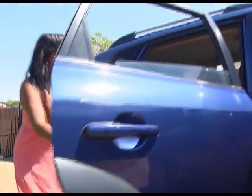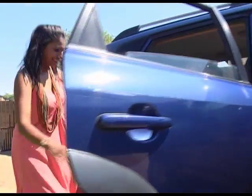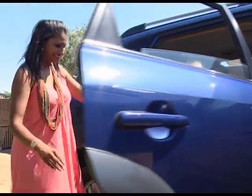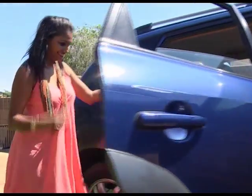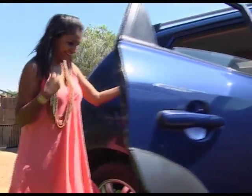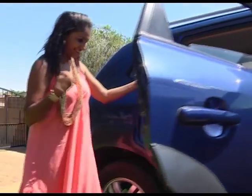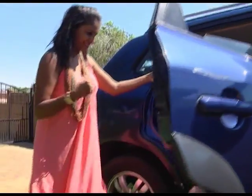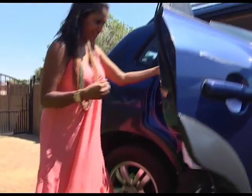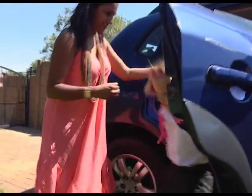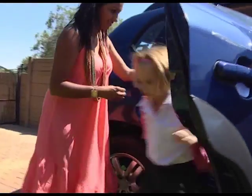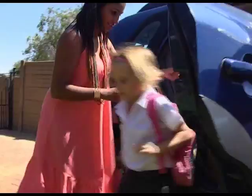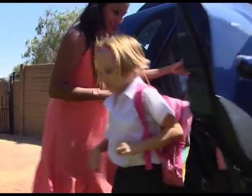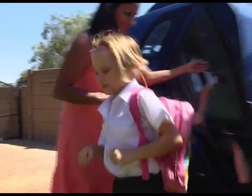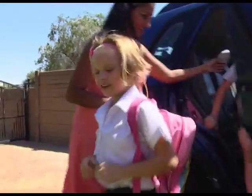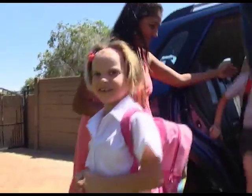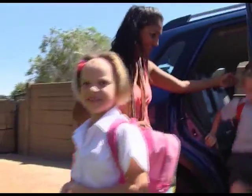Here we are.